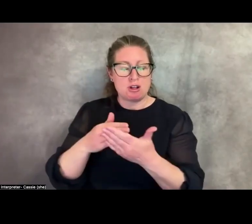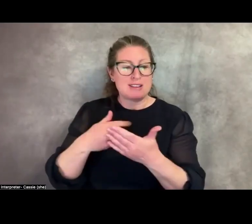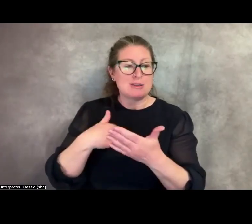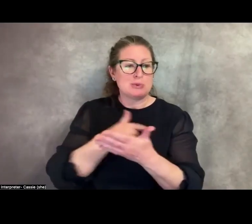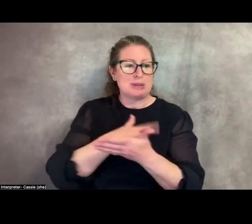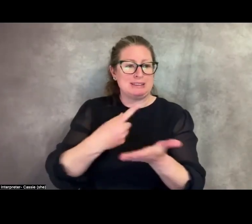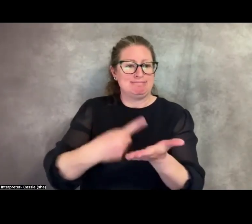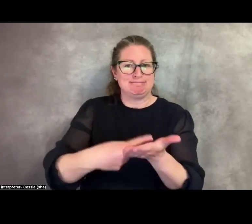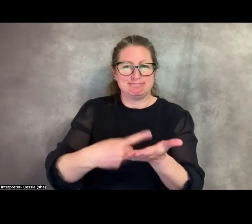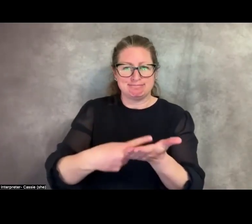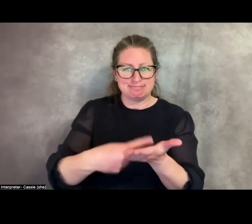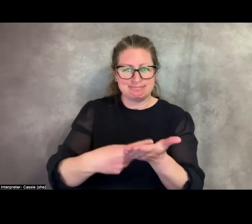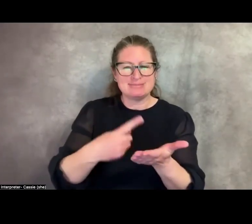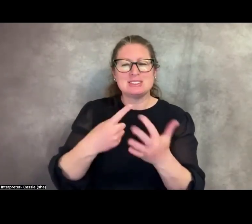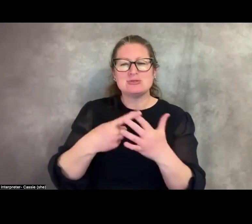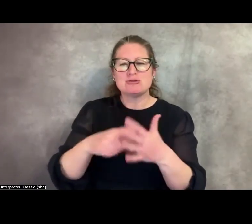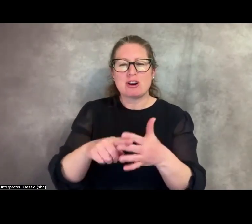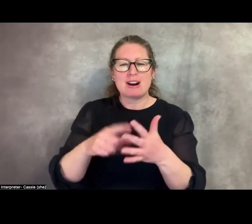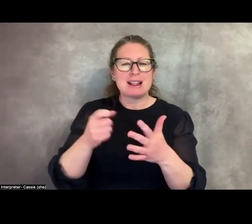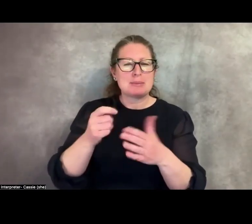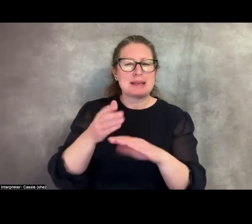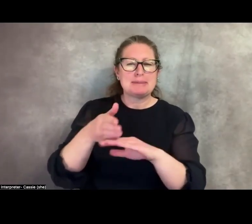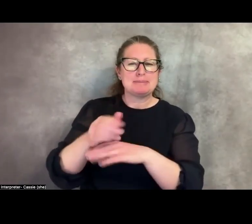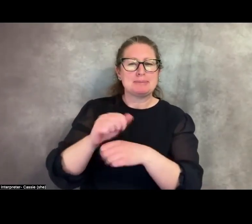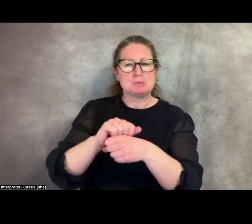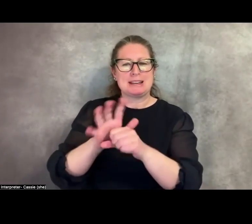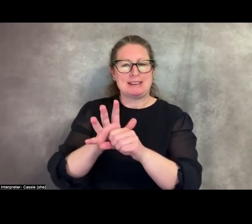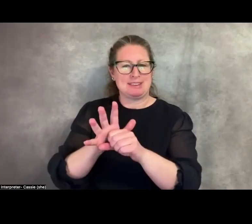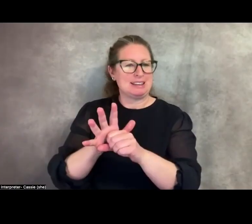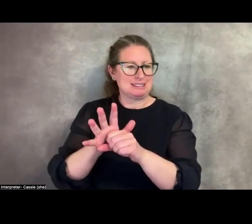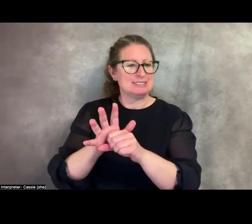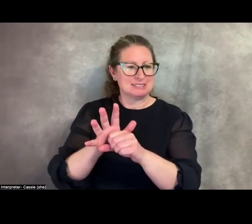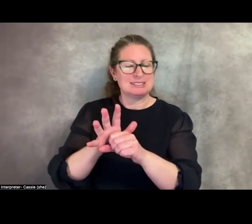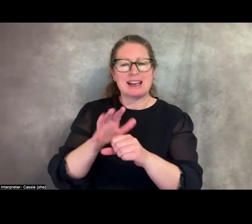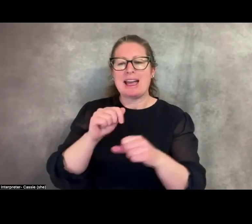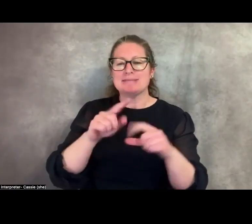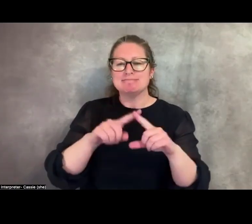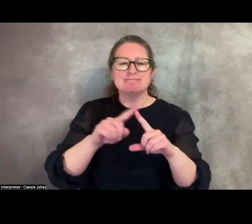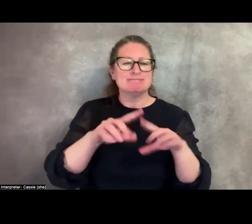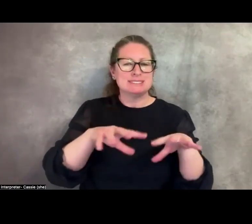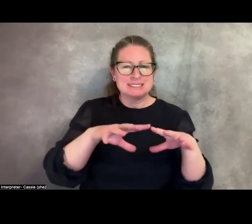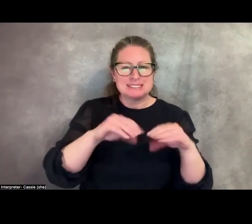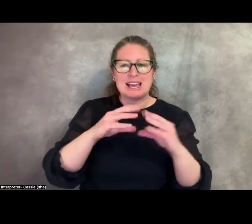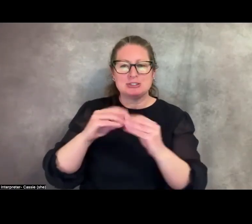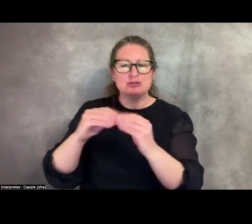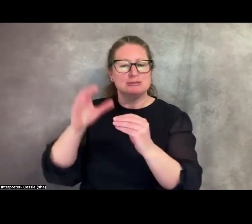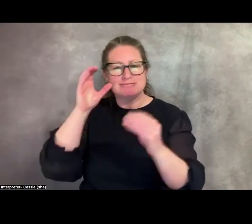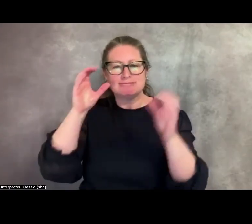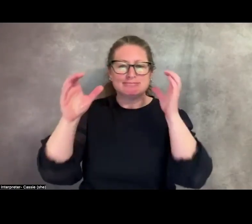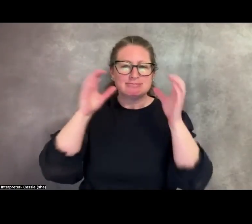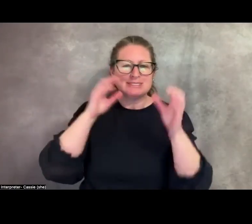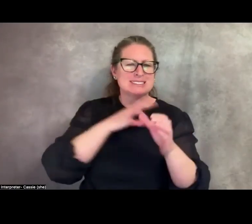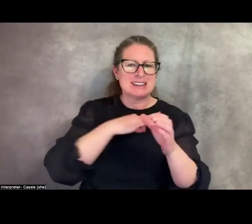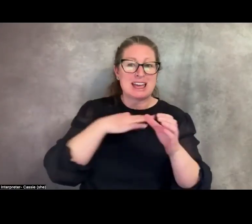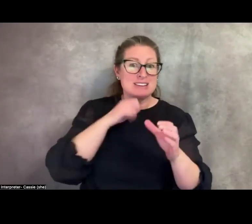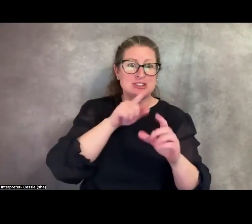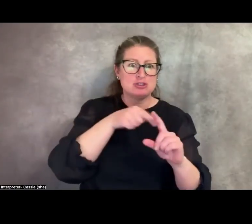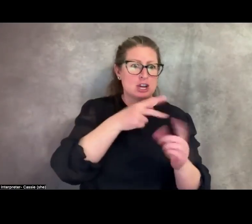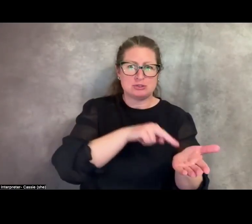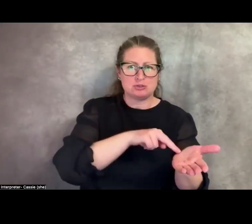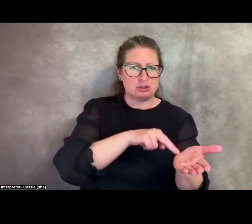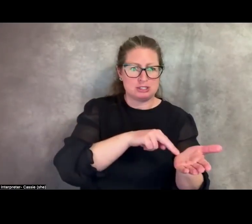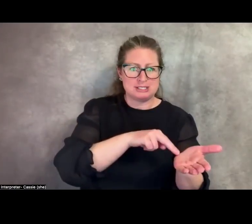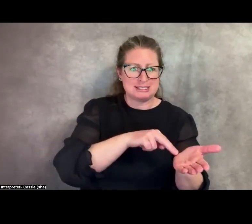in a little bit of the post-pandemic phase. Listening sessions were conducted with staff from all disciplines. It wasn't just nursing and mental health